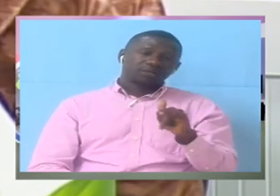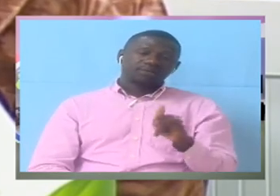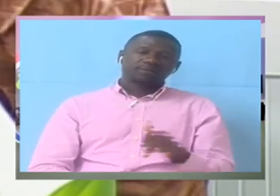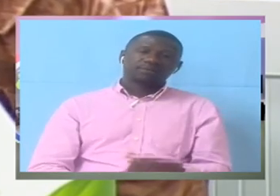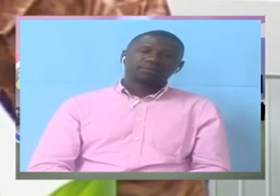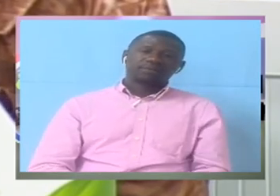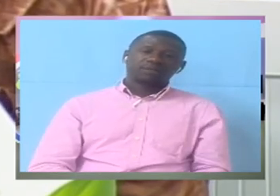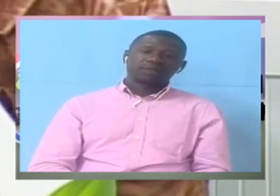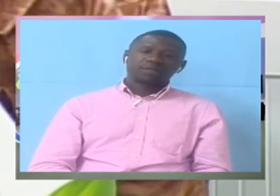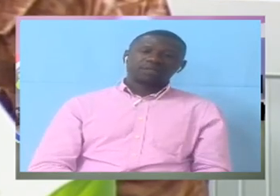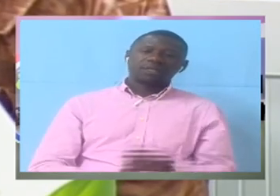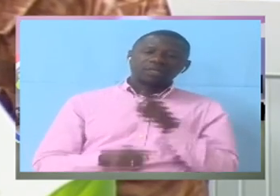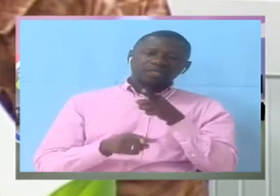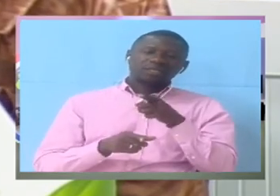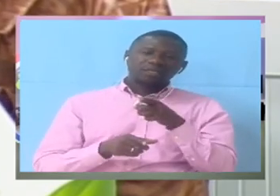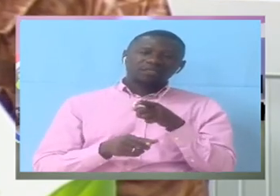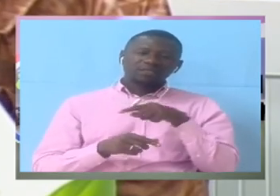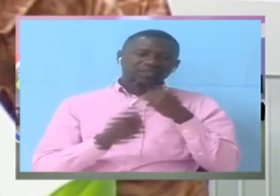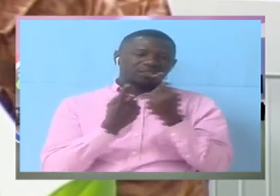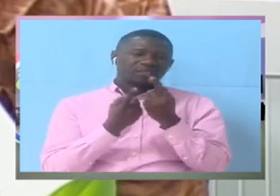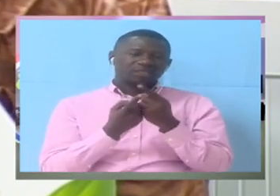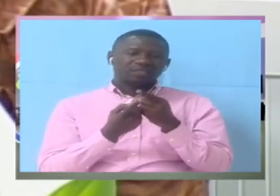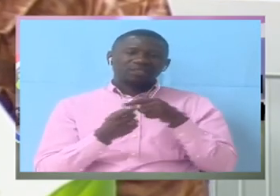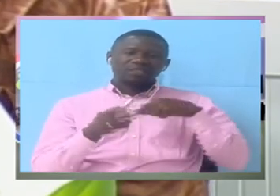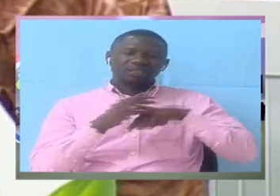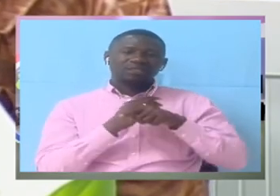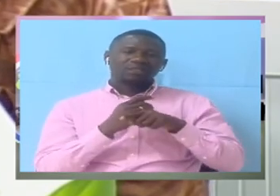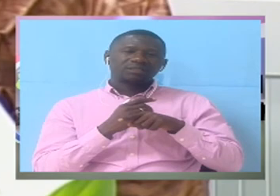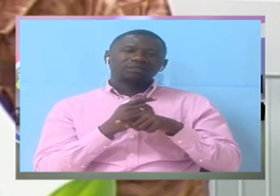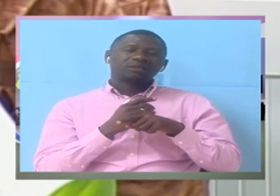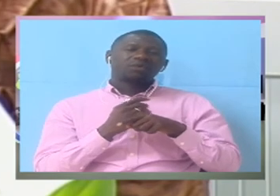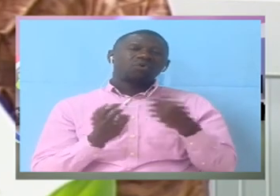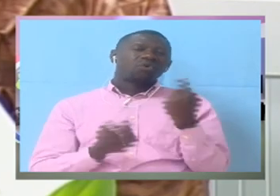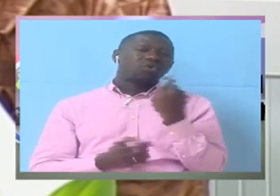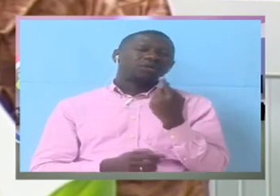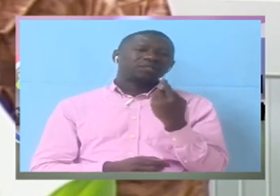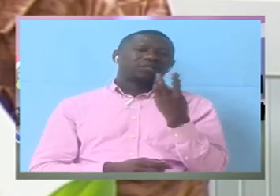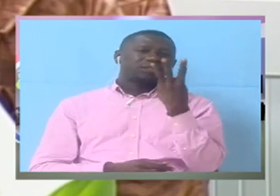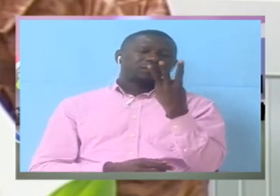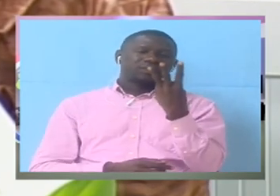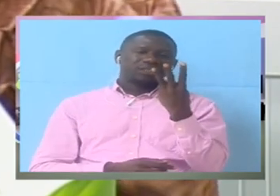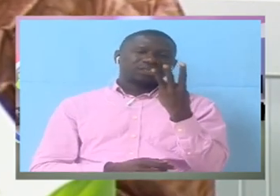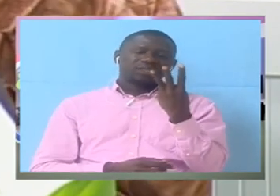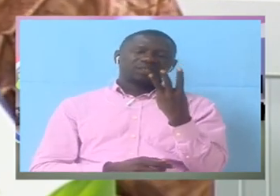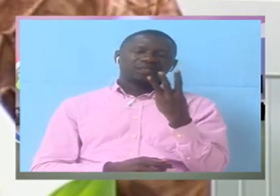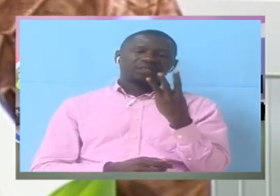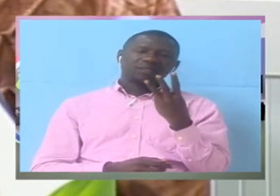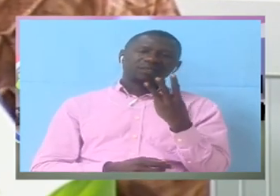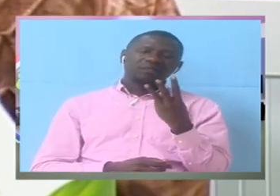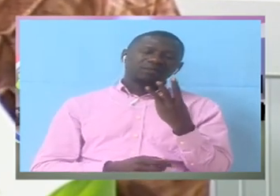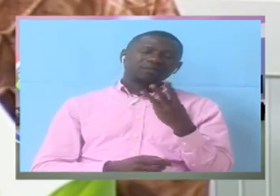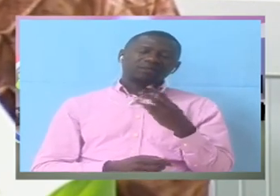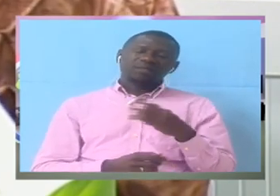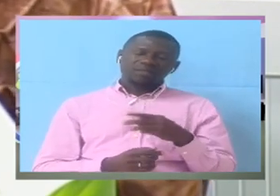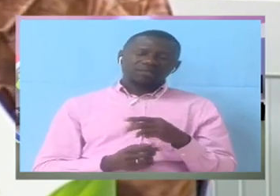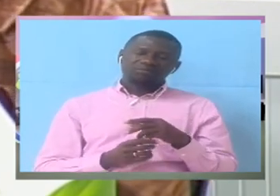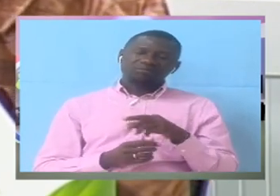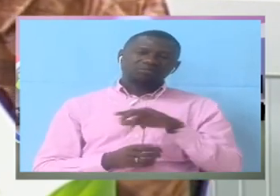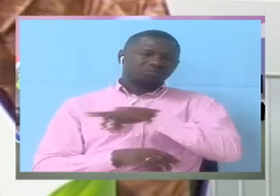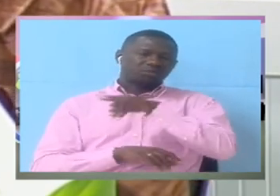100-year lease. The 100-year lease, and it is found in three mountains. It's in